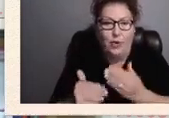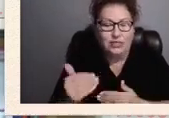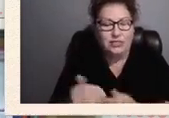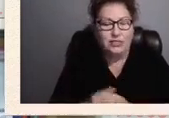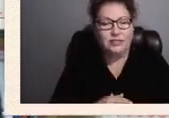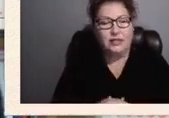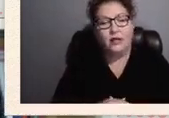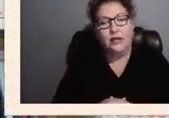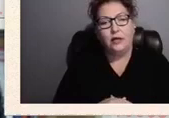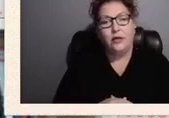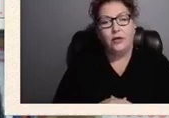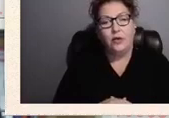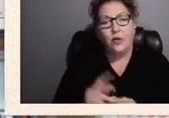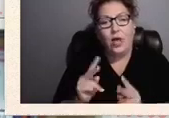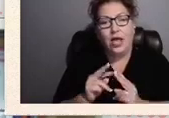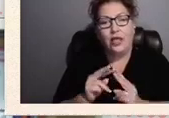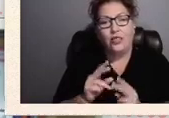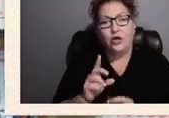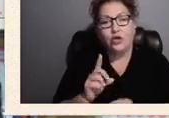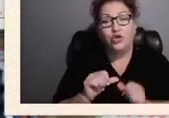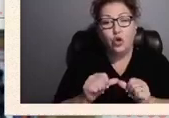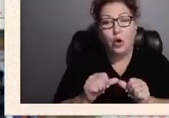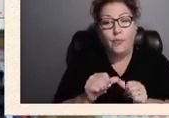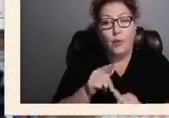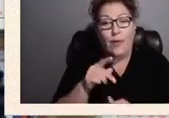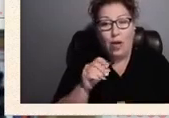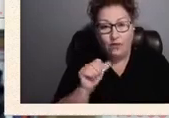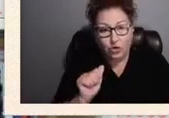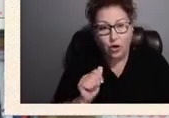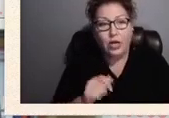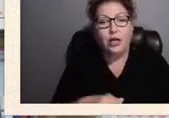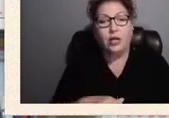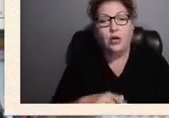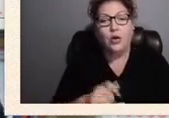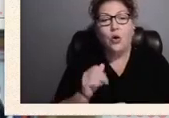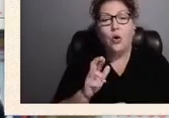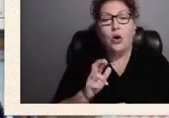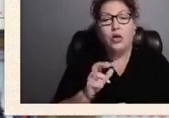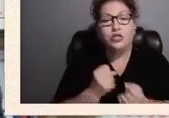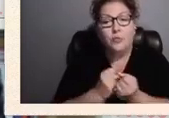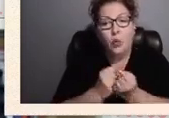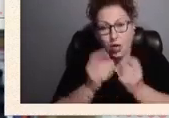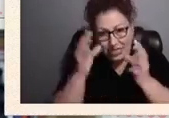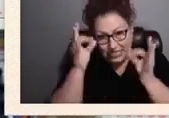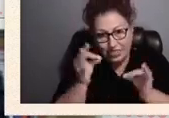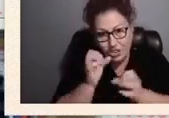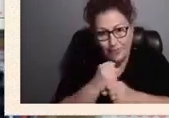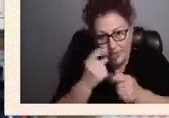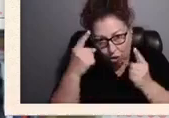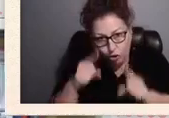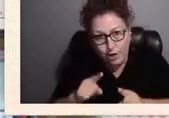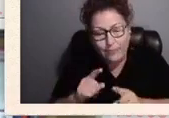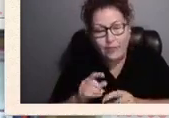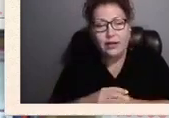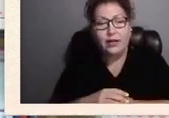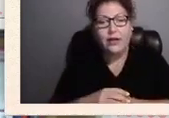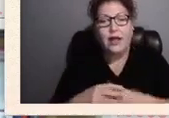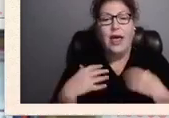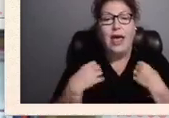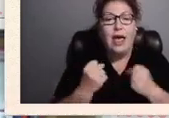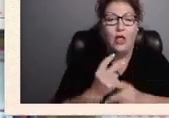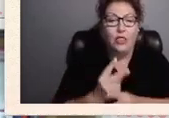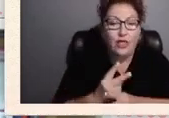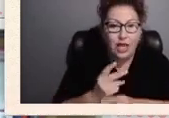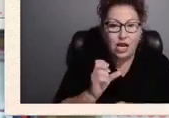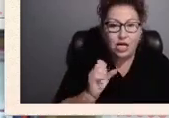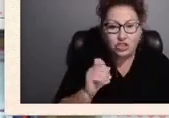with either a durable power of attorney, a support decision-making agreement, the healthcare surrogate, the living will,